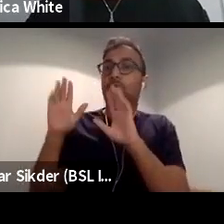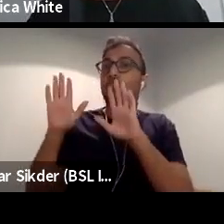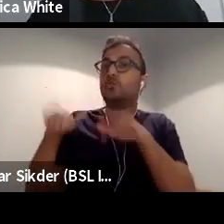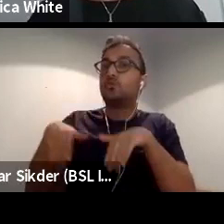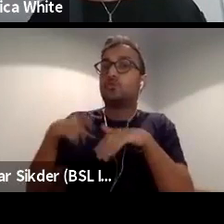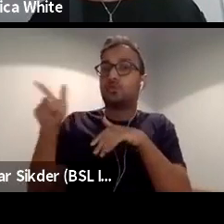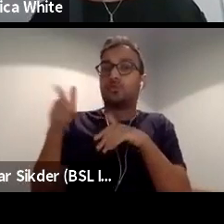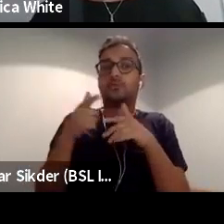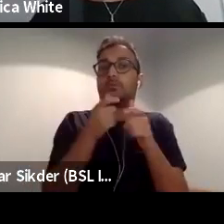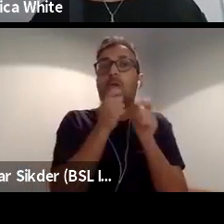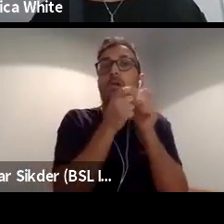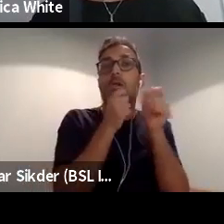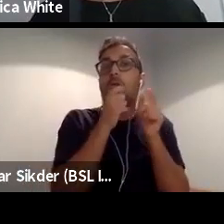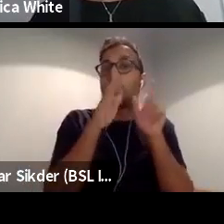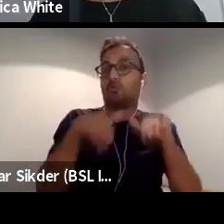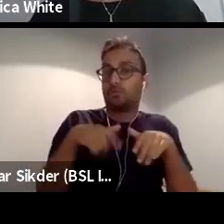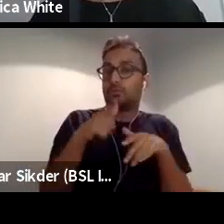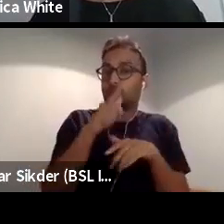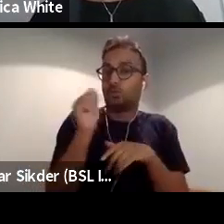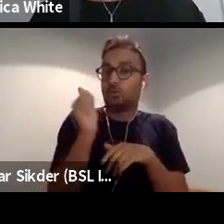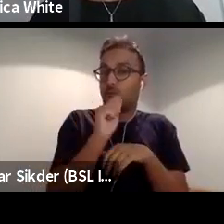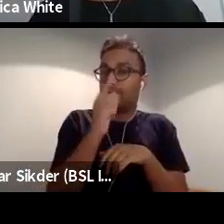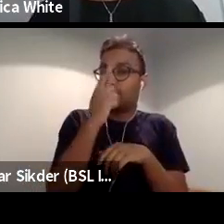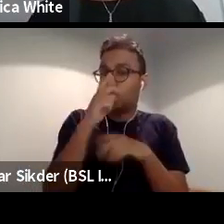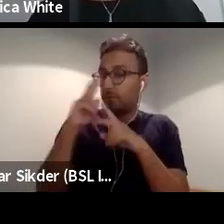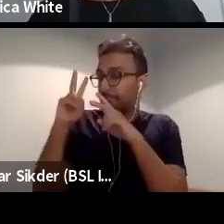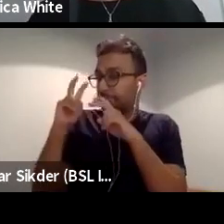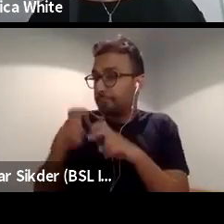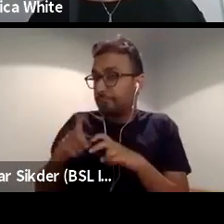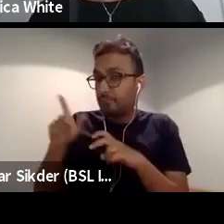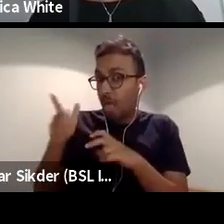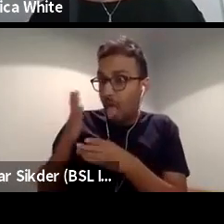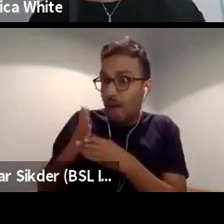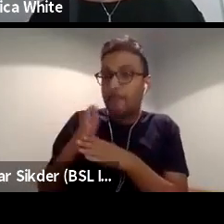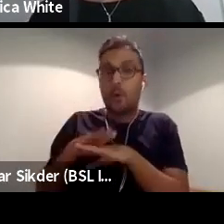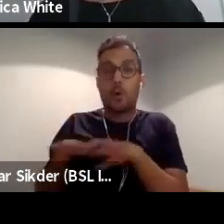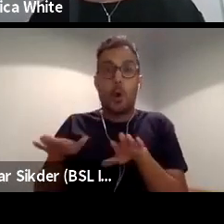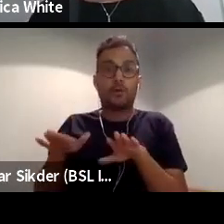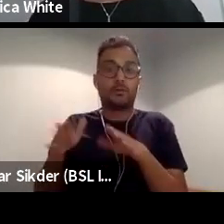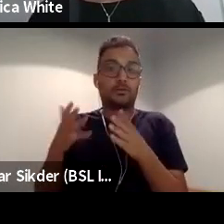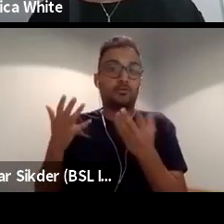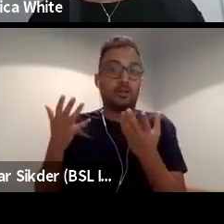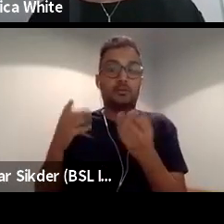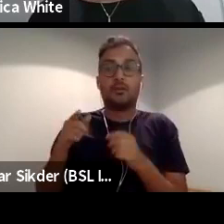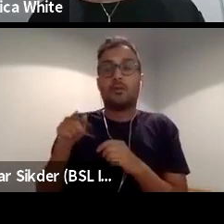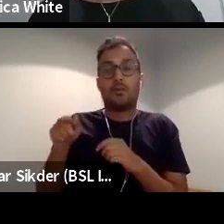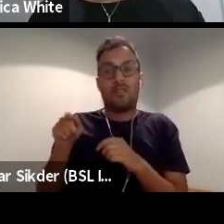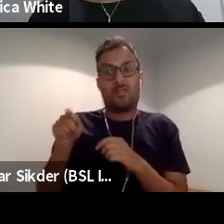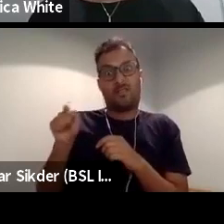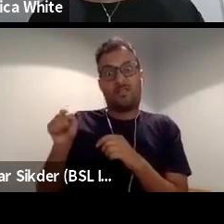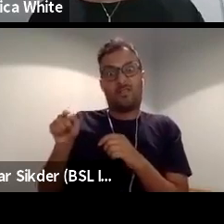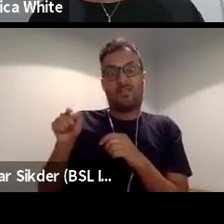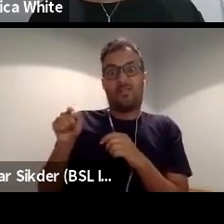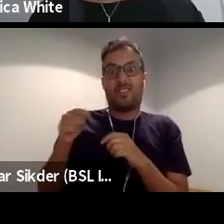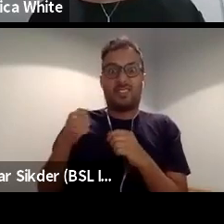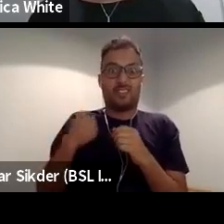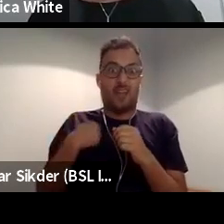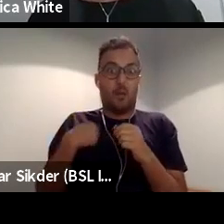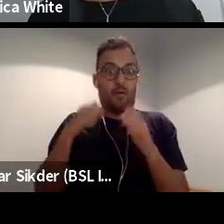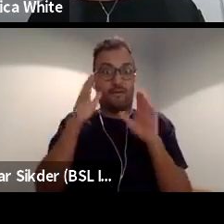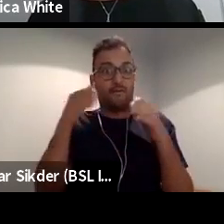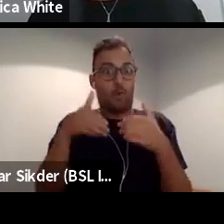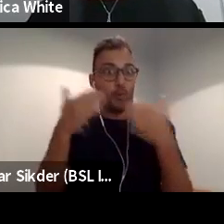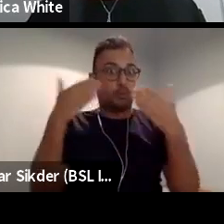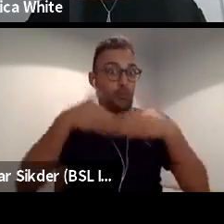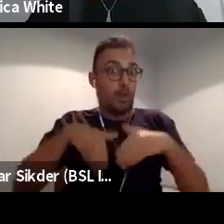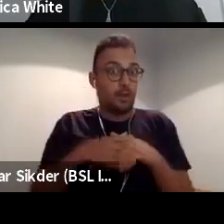investigation into its credibility, which is obviously the main focus of the event and the Center for Media Monitoring